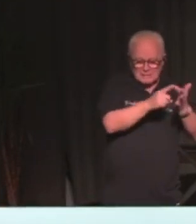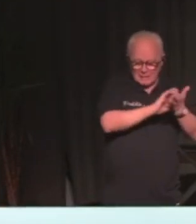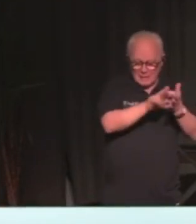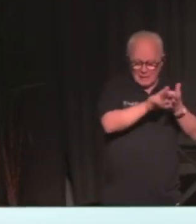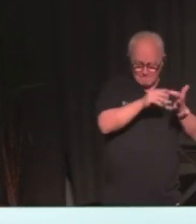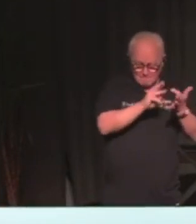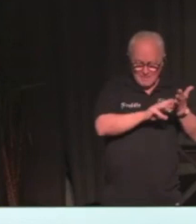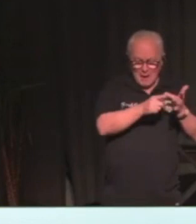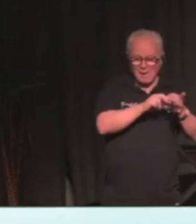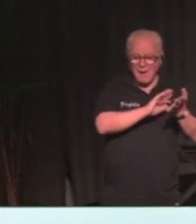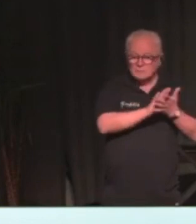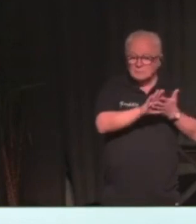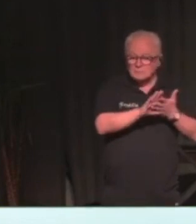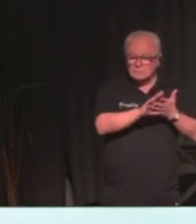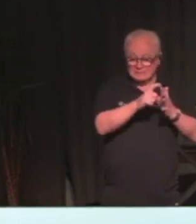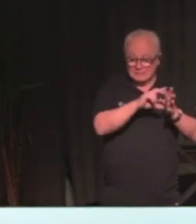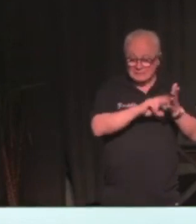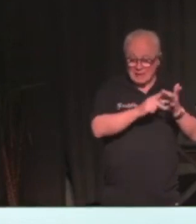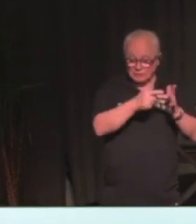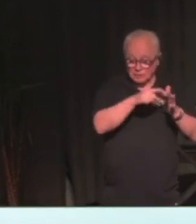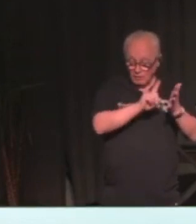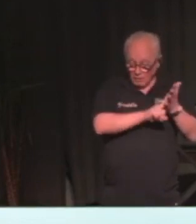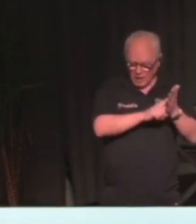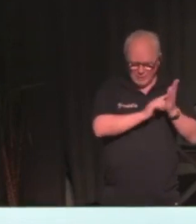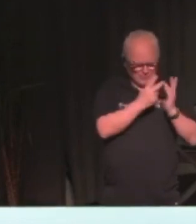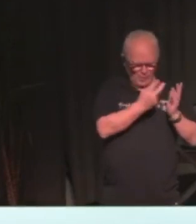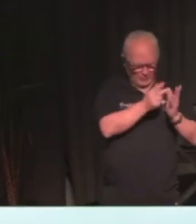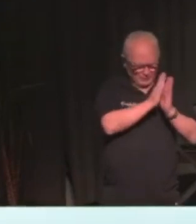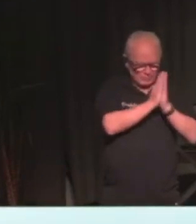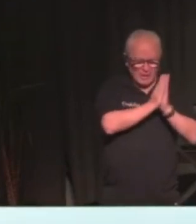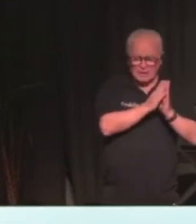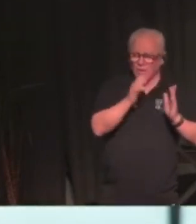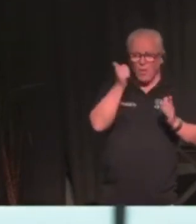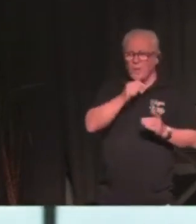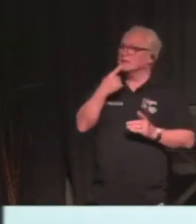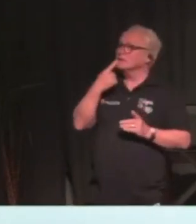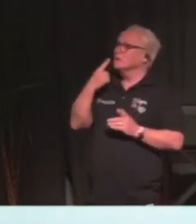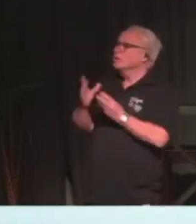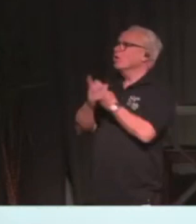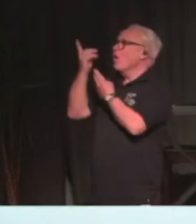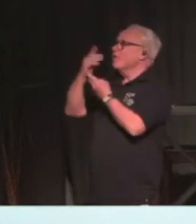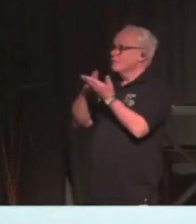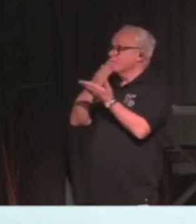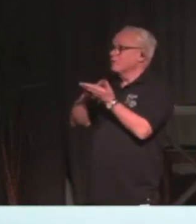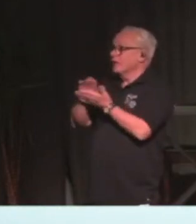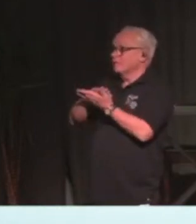and I just looked at them and they were praying. And as they were praying, it was always, God forgive us.